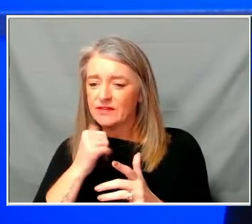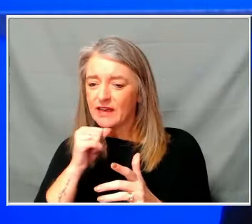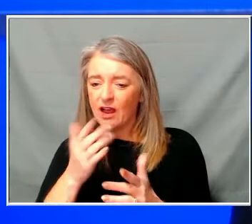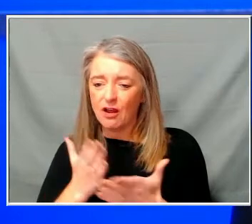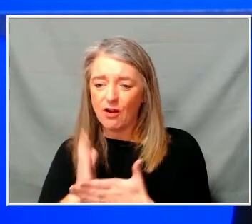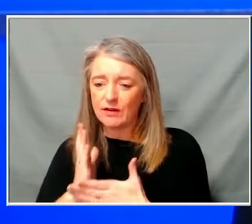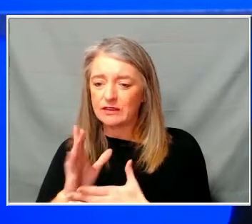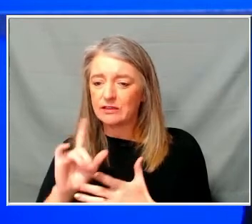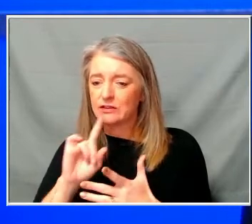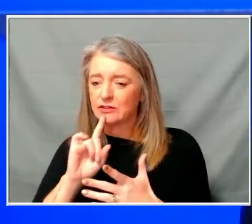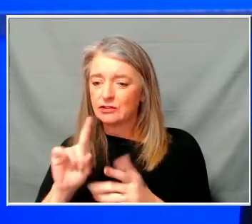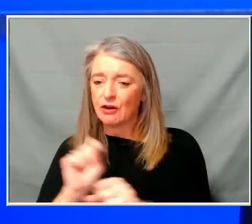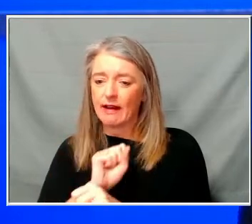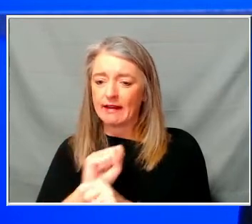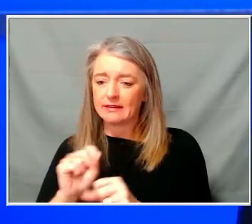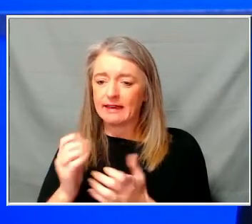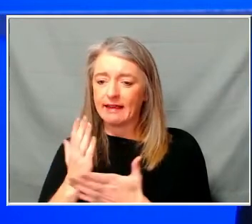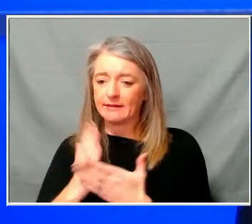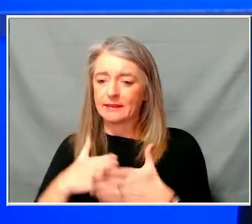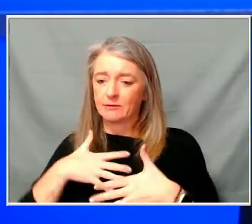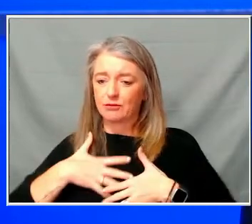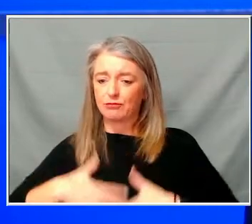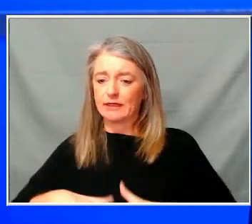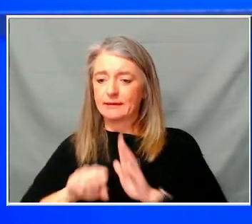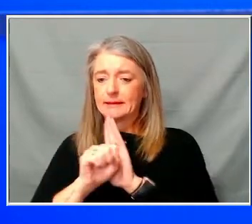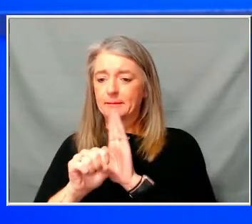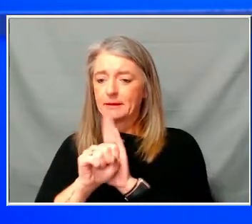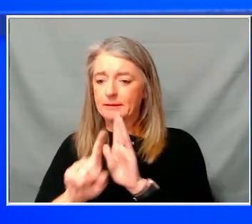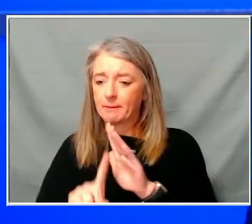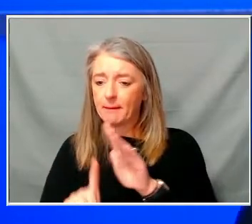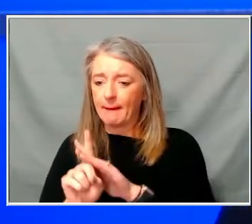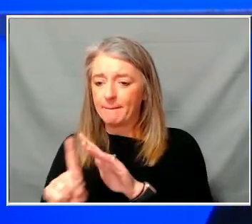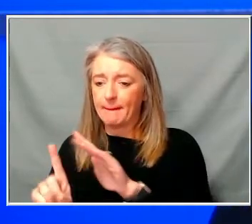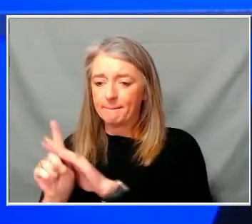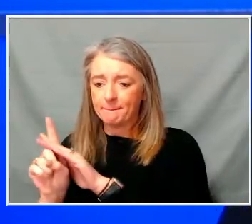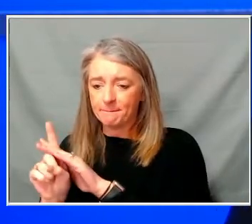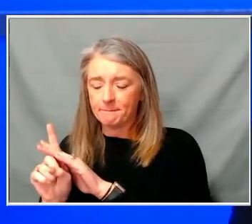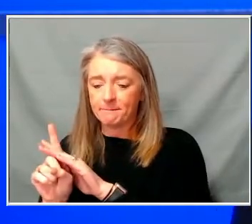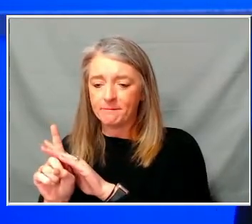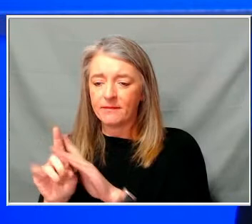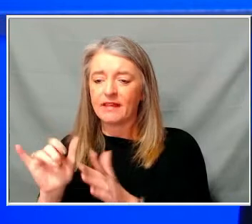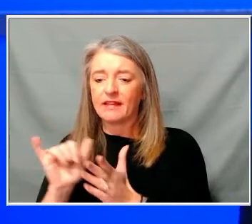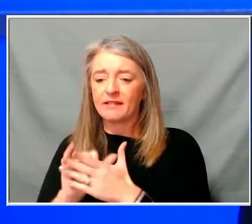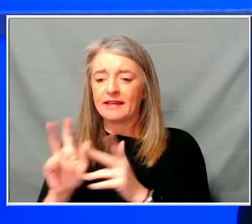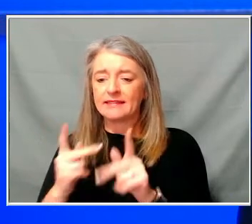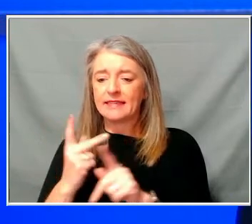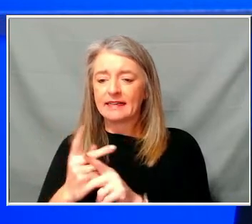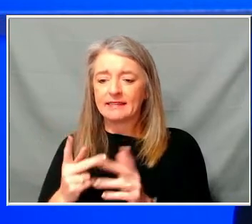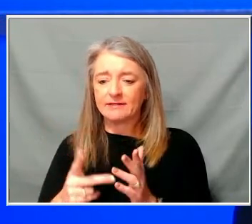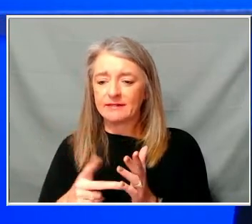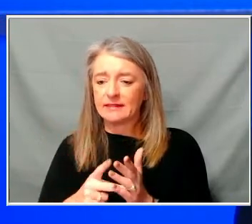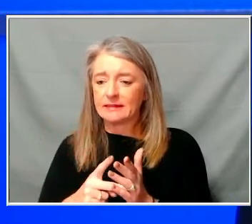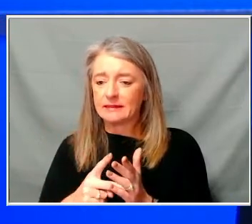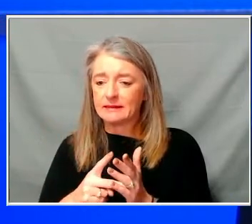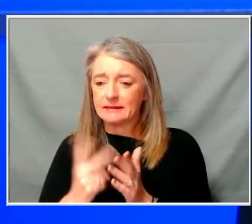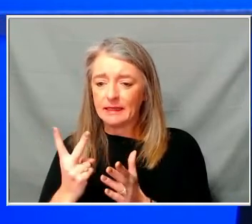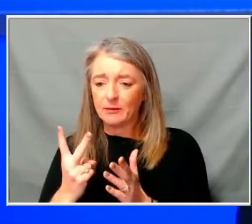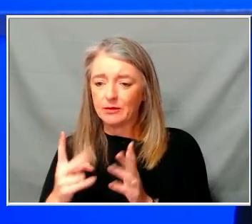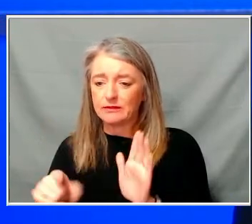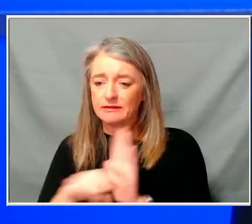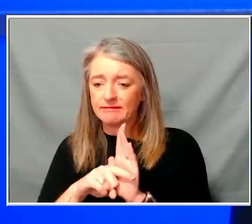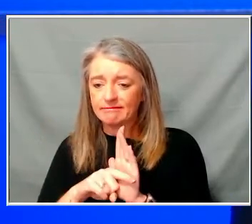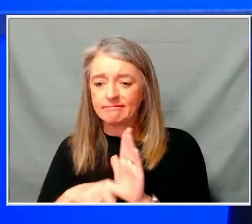start to actually have some depressive symptoms that can pop up. And so that's kind of this double-edged sword, and that's where we're at now when we're